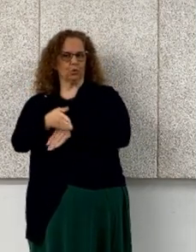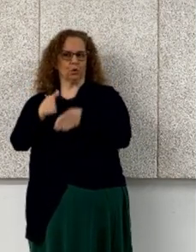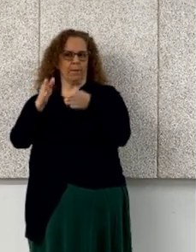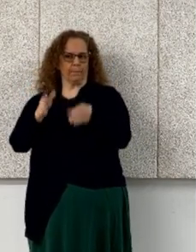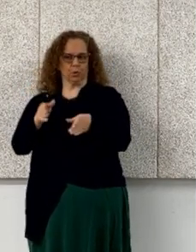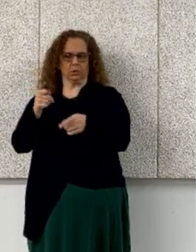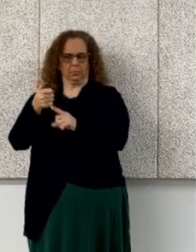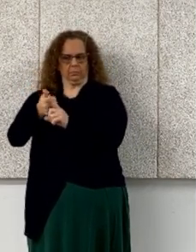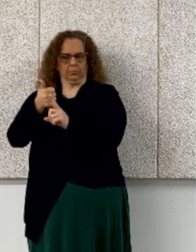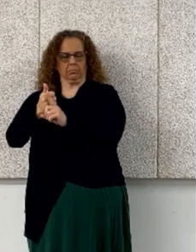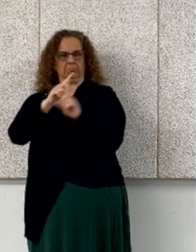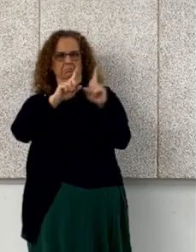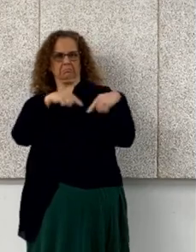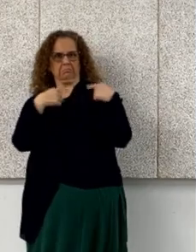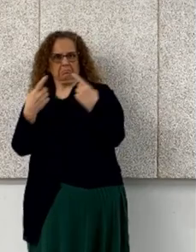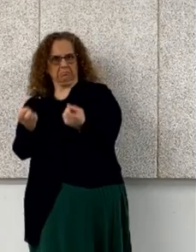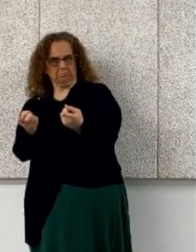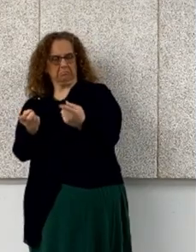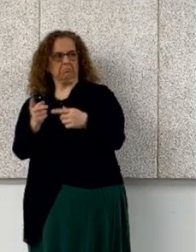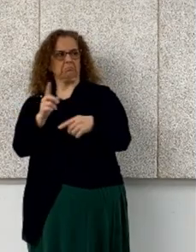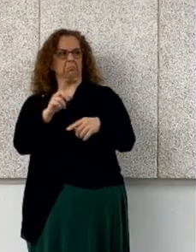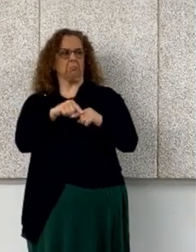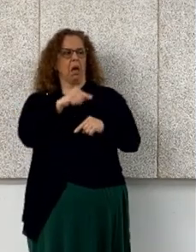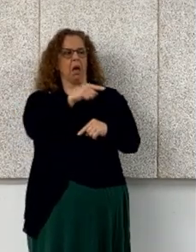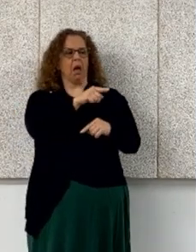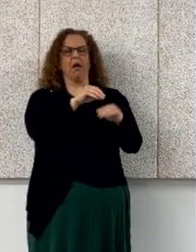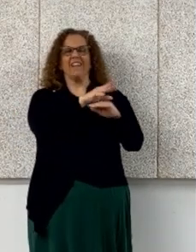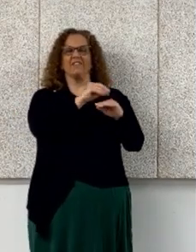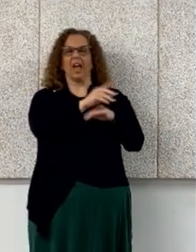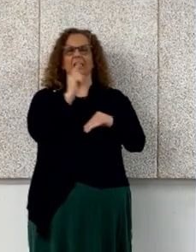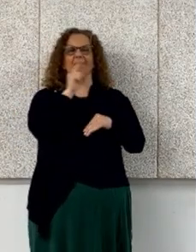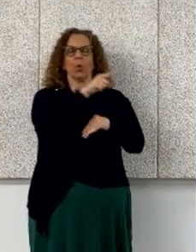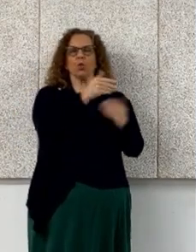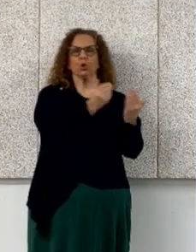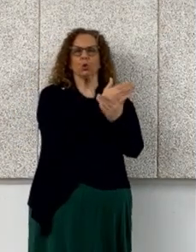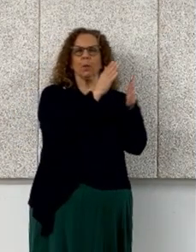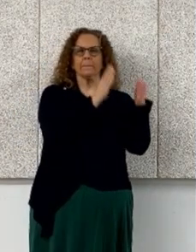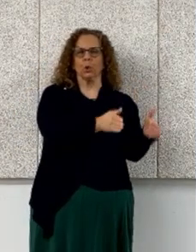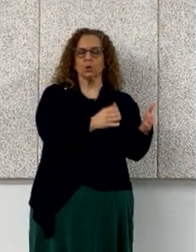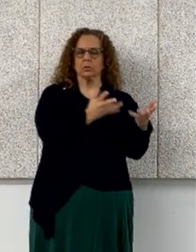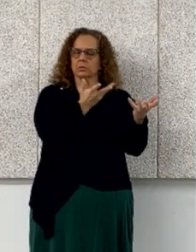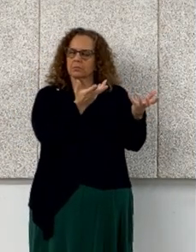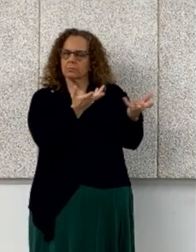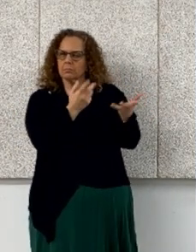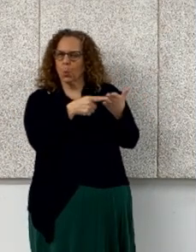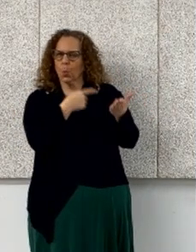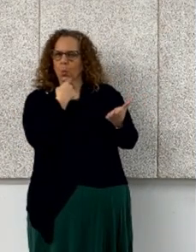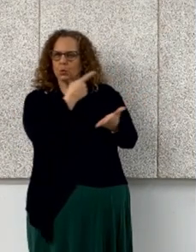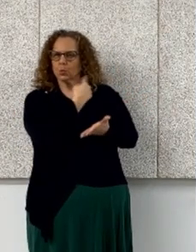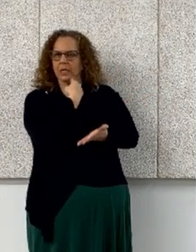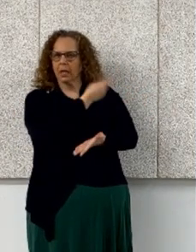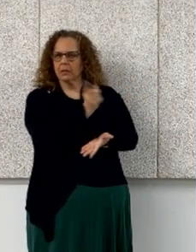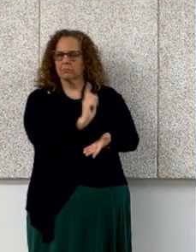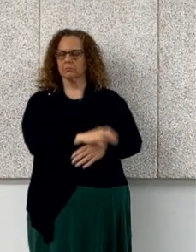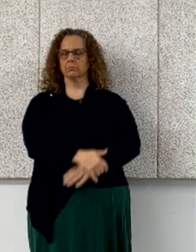the institution, but for that individual. Is there something that any of you would want to tell them?